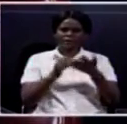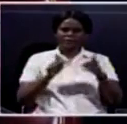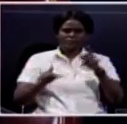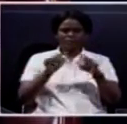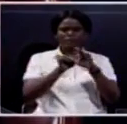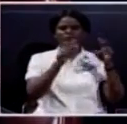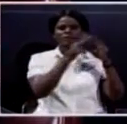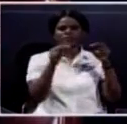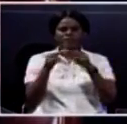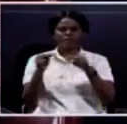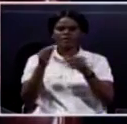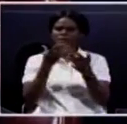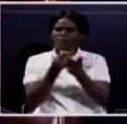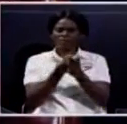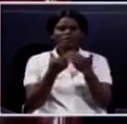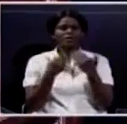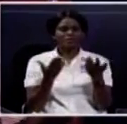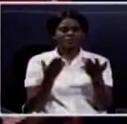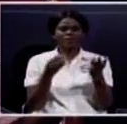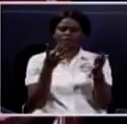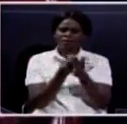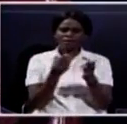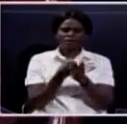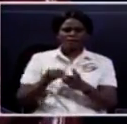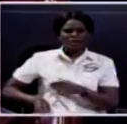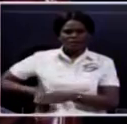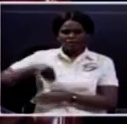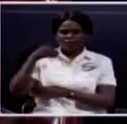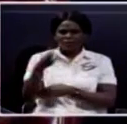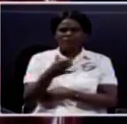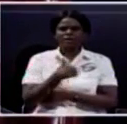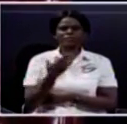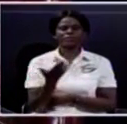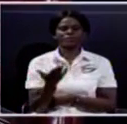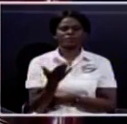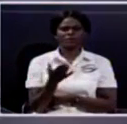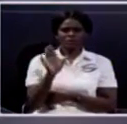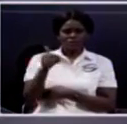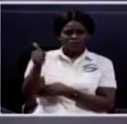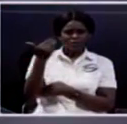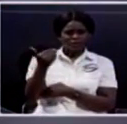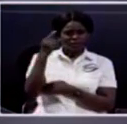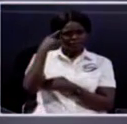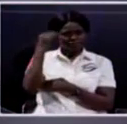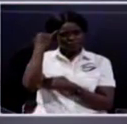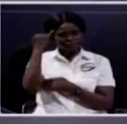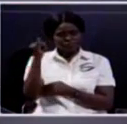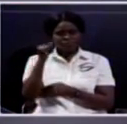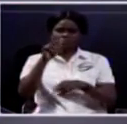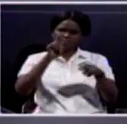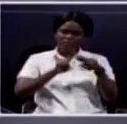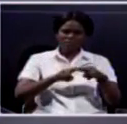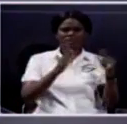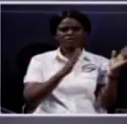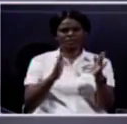village, they don't have cash. Money is not this coin and paper. But you have this, are you picturing PS where you're seated, the